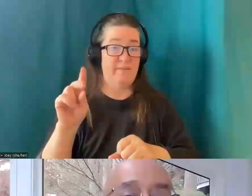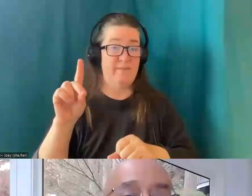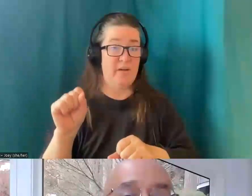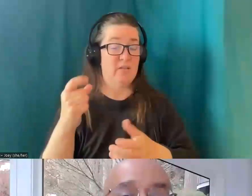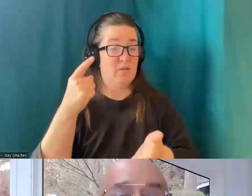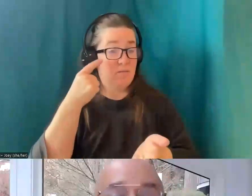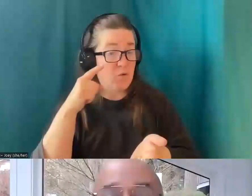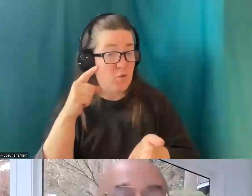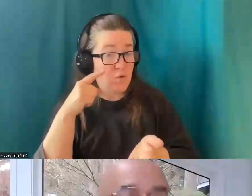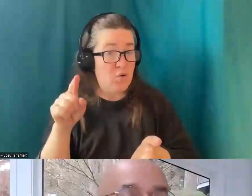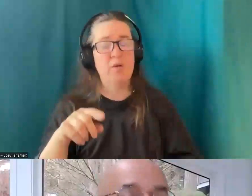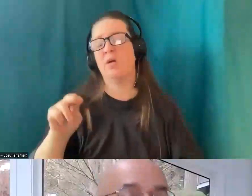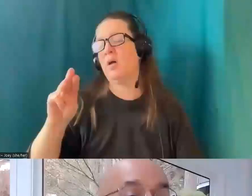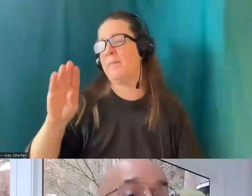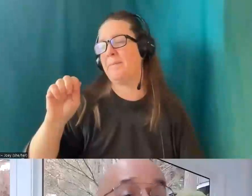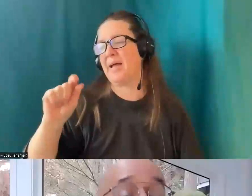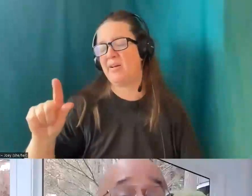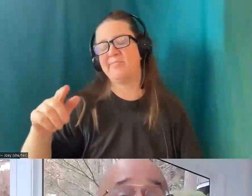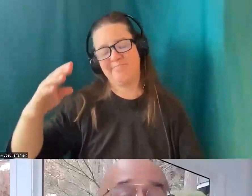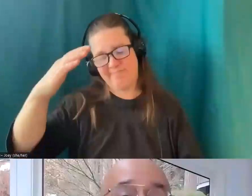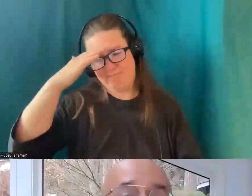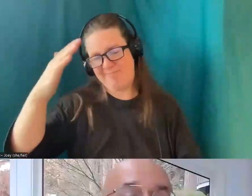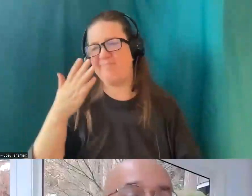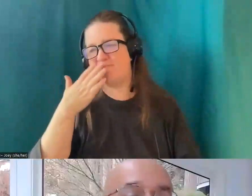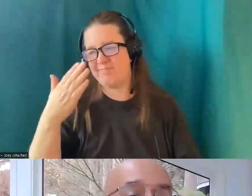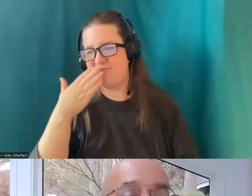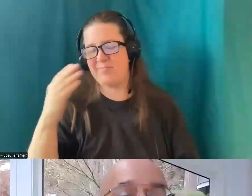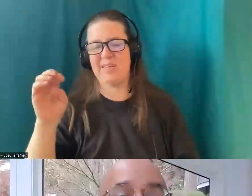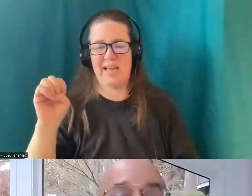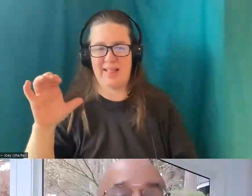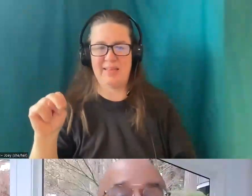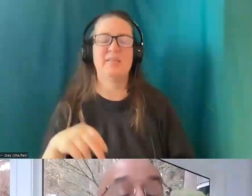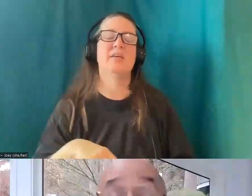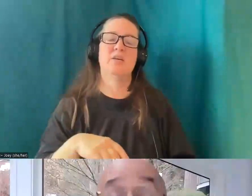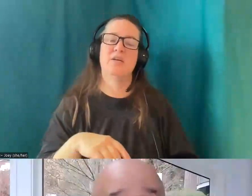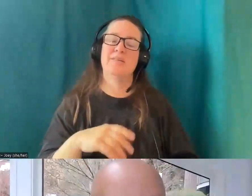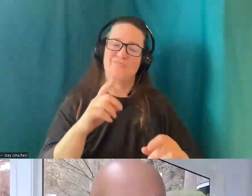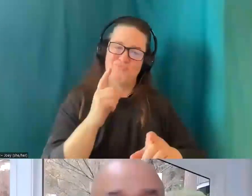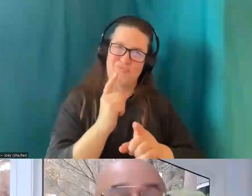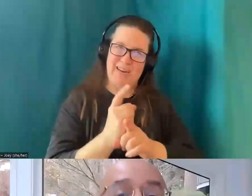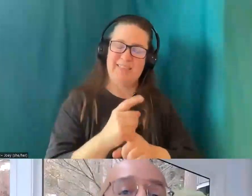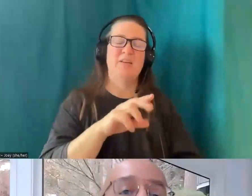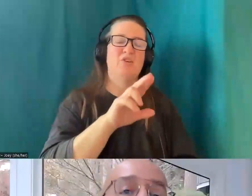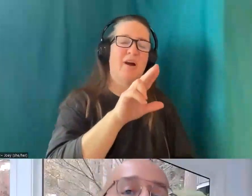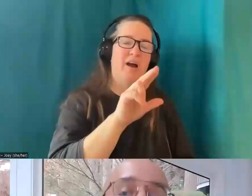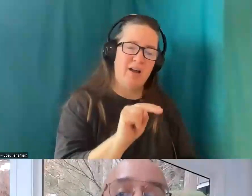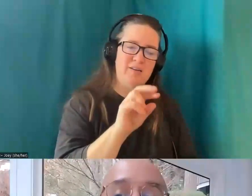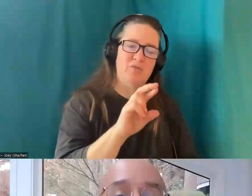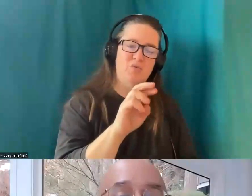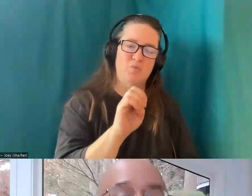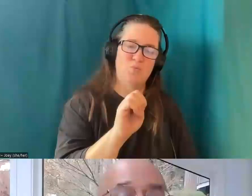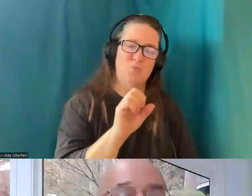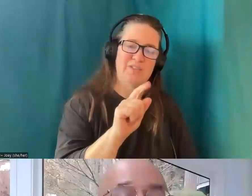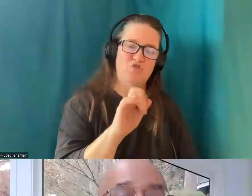Thanks, Ellen. This is Michael Greer. These funds are restricted, but they are unrestricted, forgive me, but